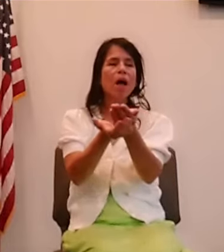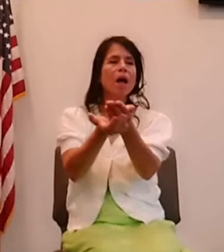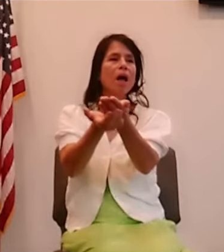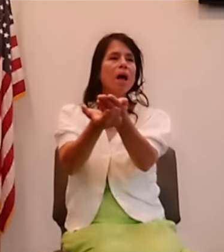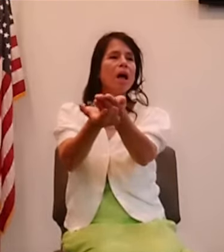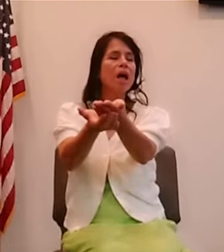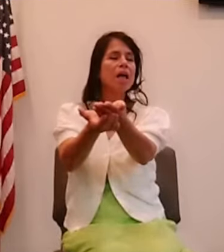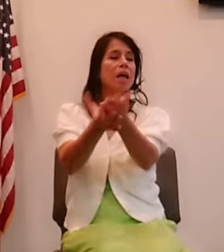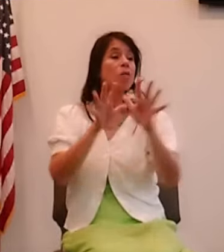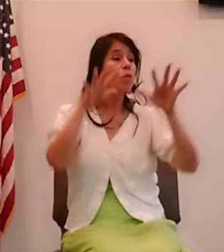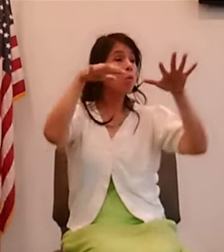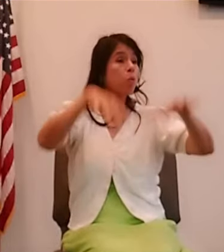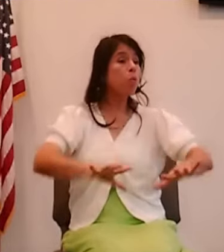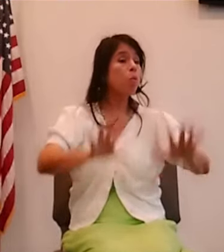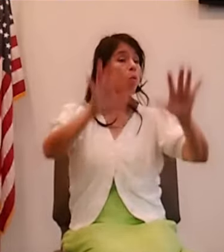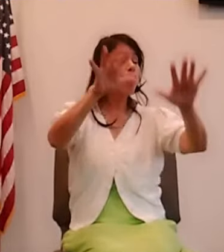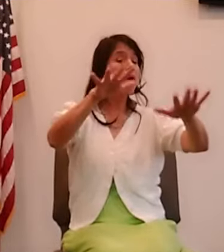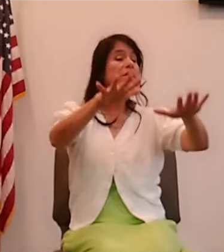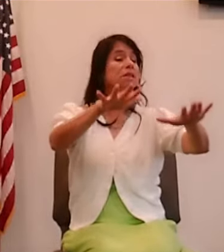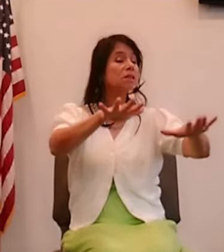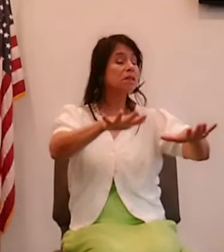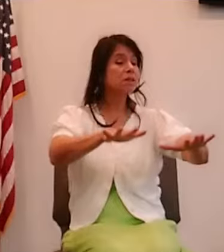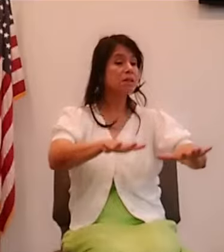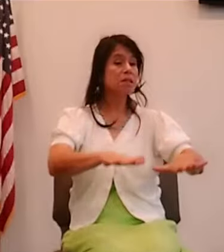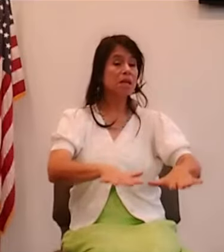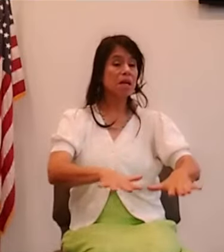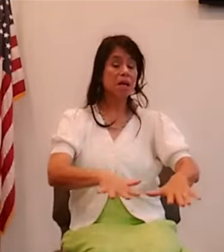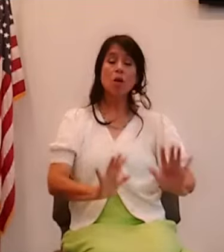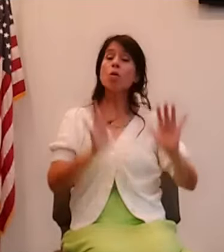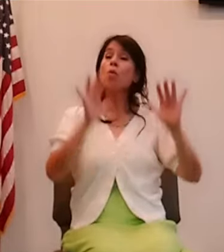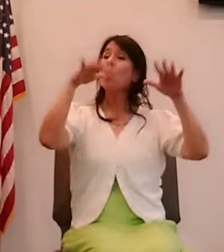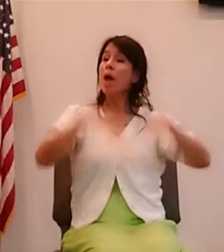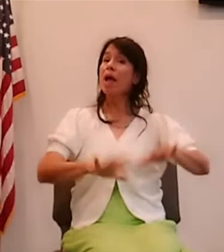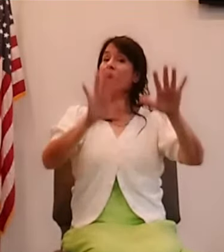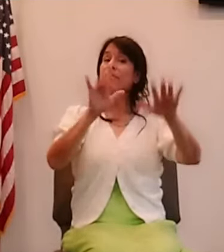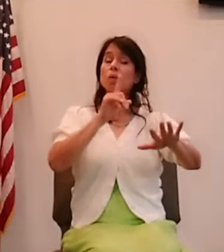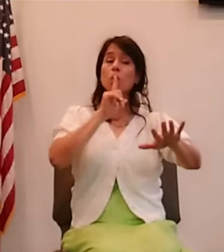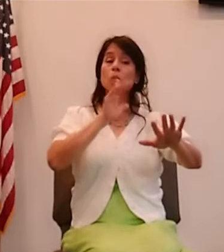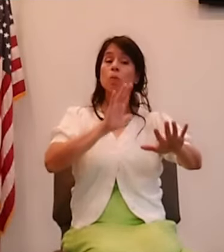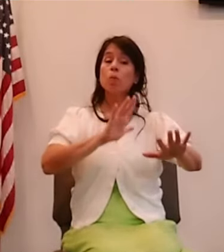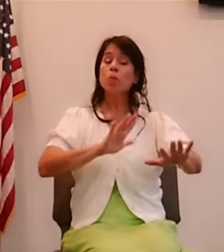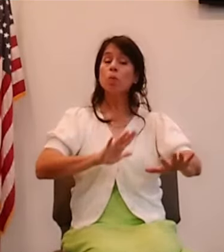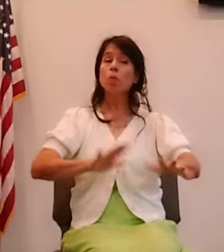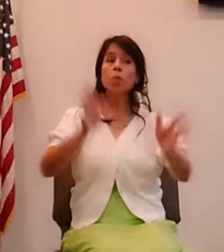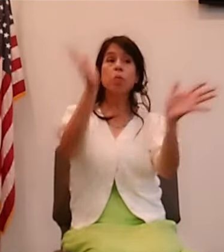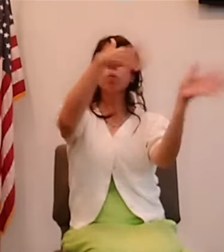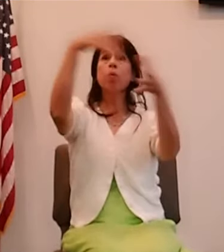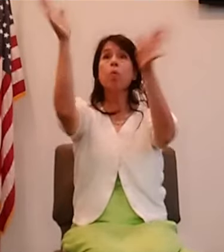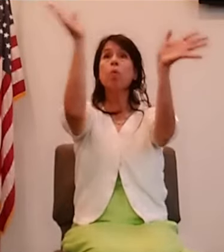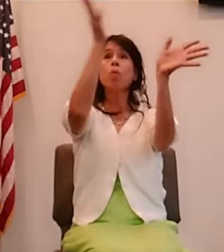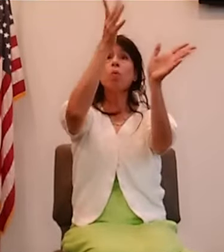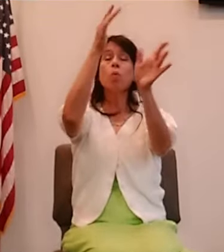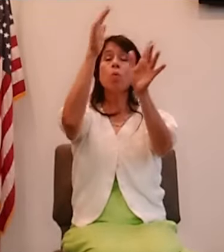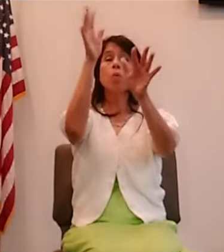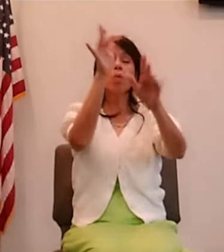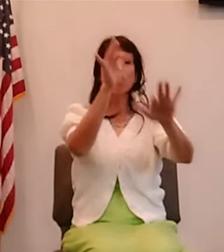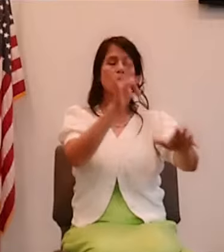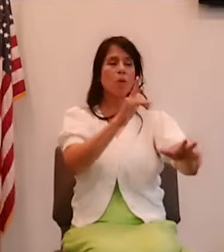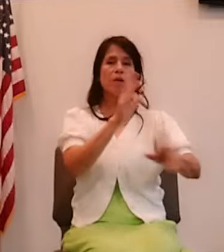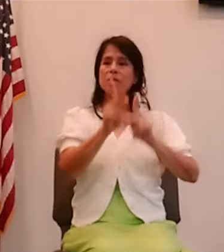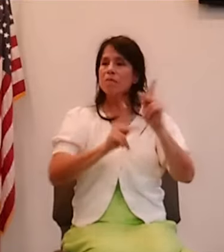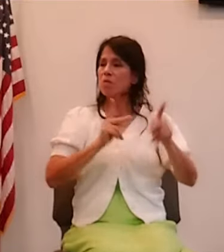the storm to a whisper. The waves of the sea were hushed. They were glad when it grew calm, and